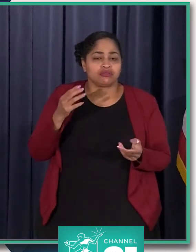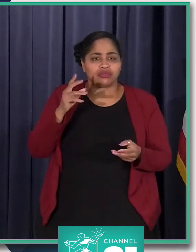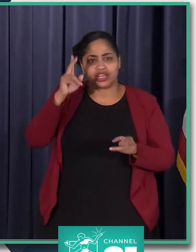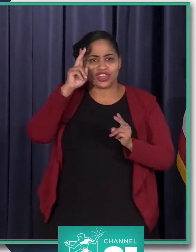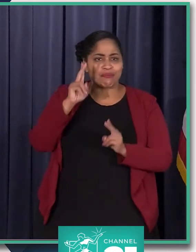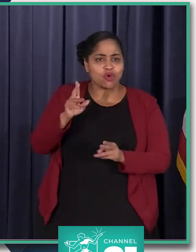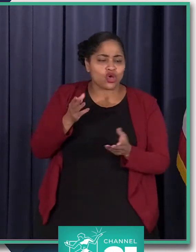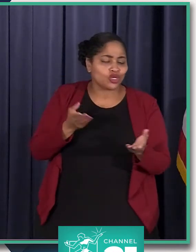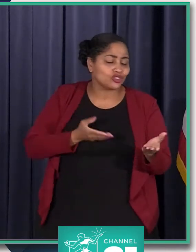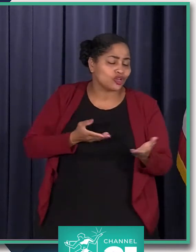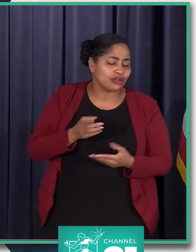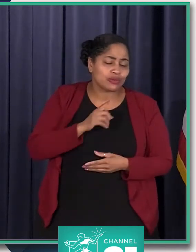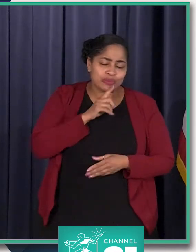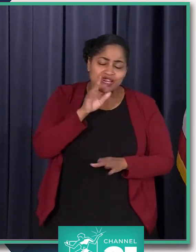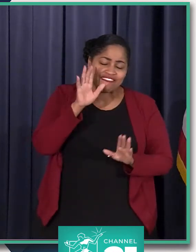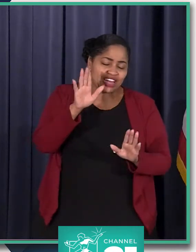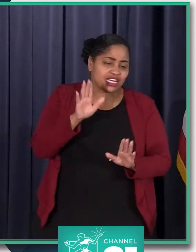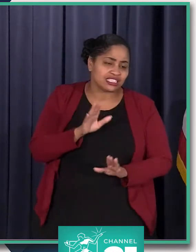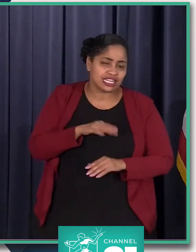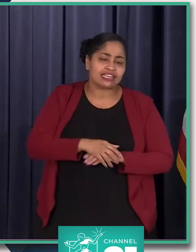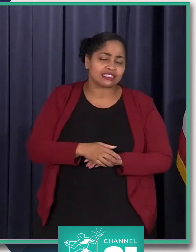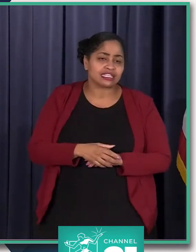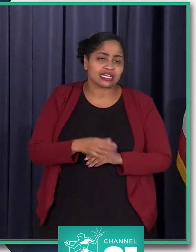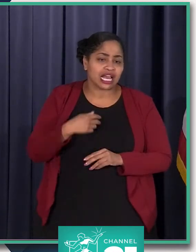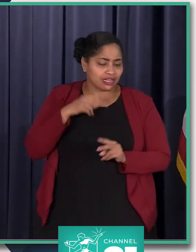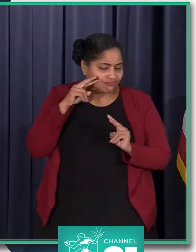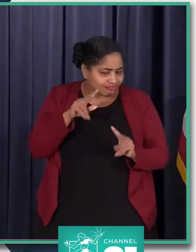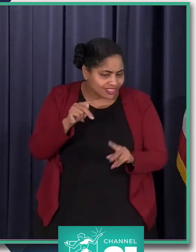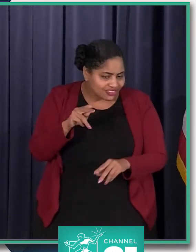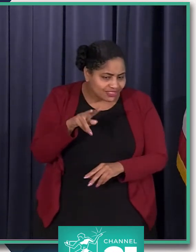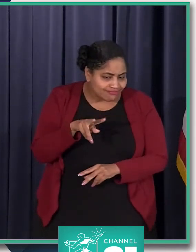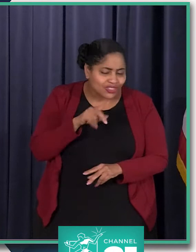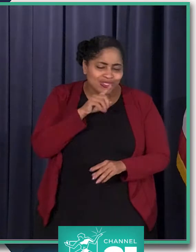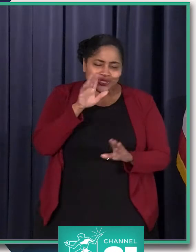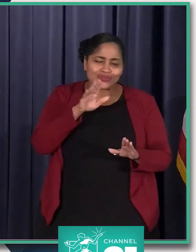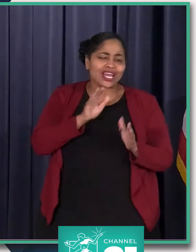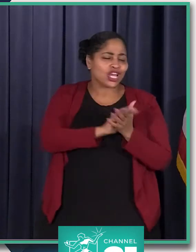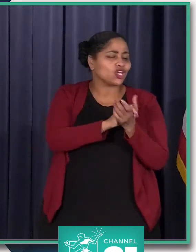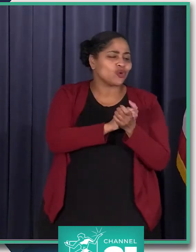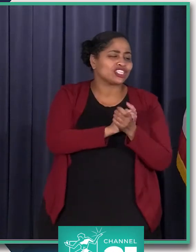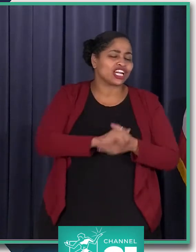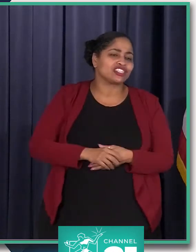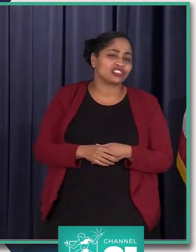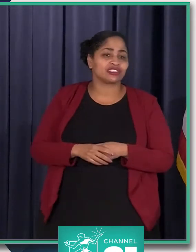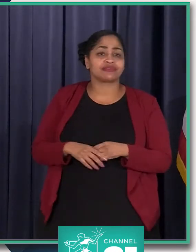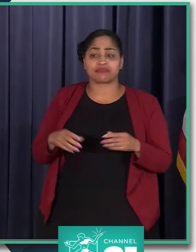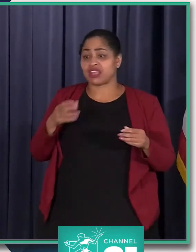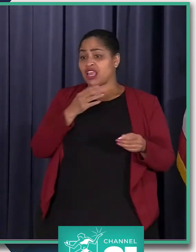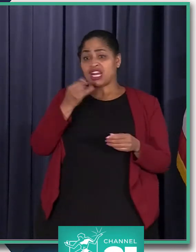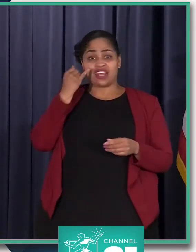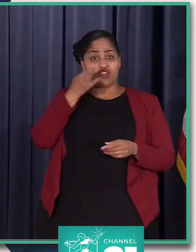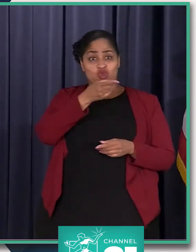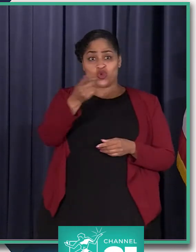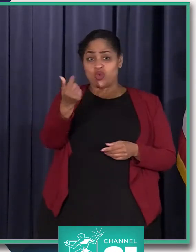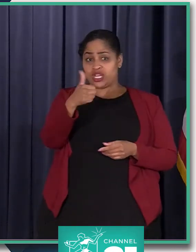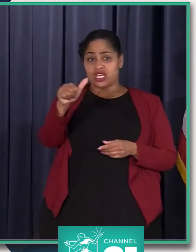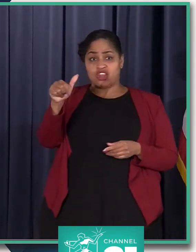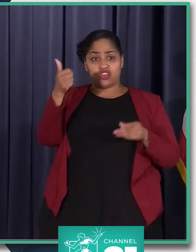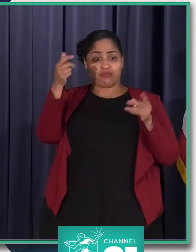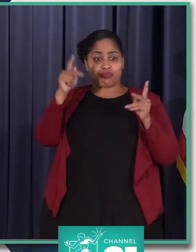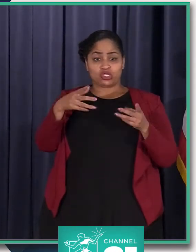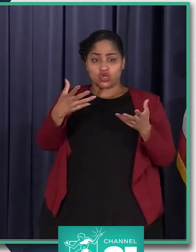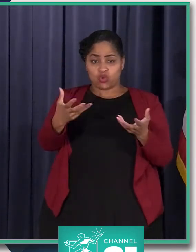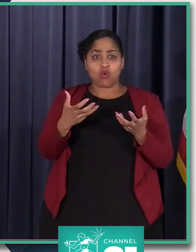service was fantastic at Belle Isle. Saw it on television. It was great. Congratulations. And if you or anybody else wants